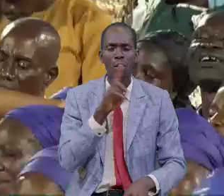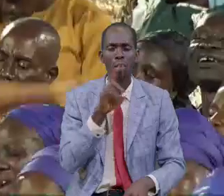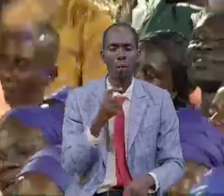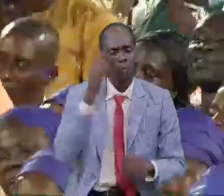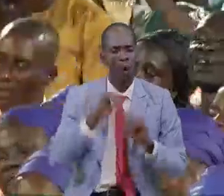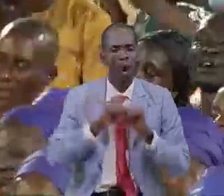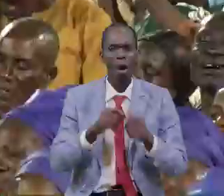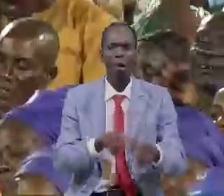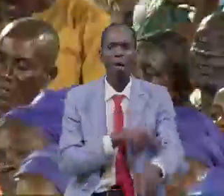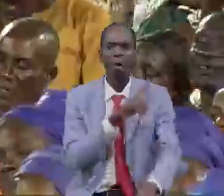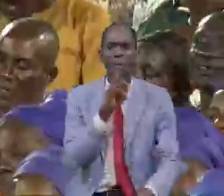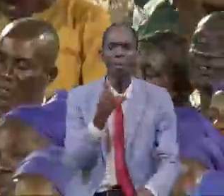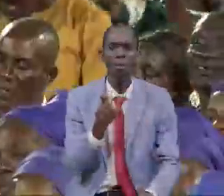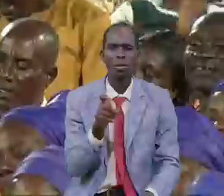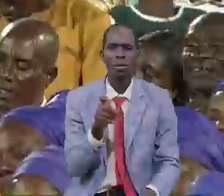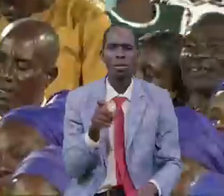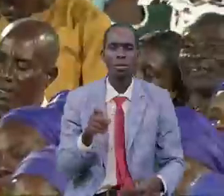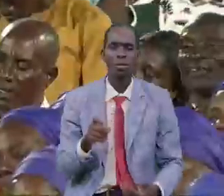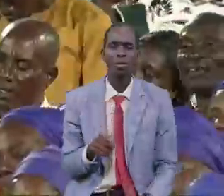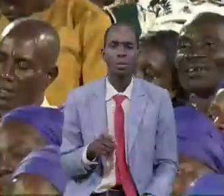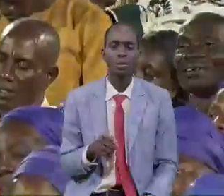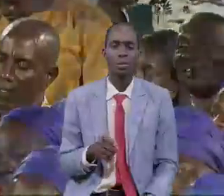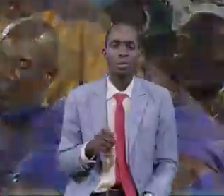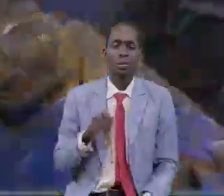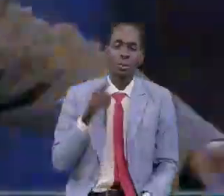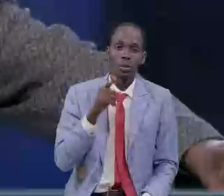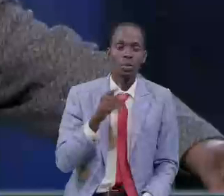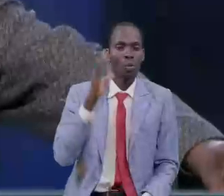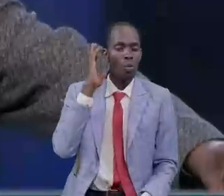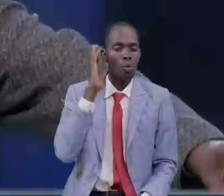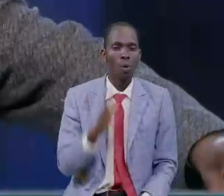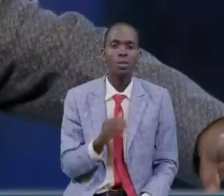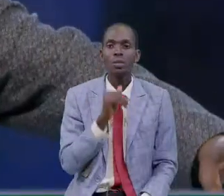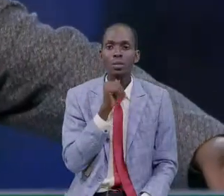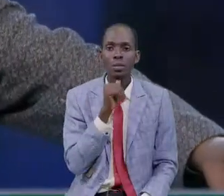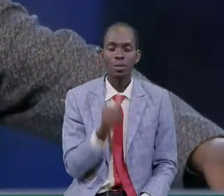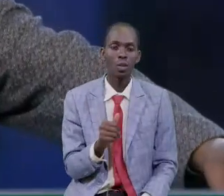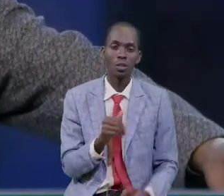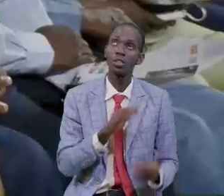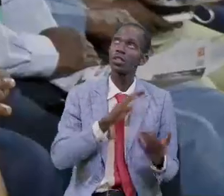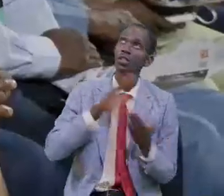long? You will not leave him, and he will not leave you.